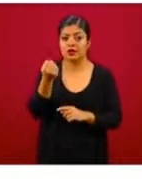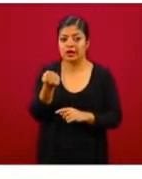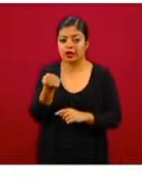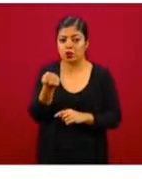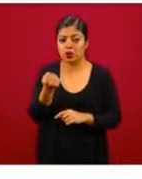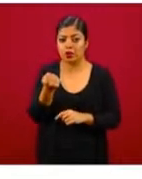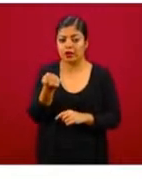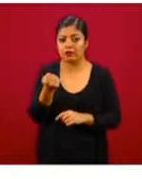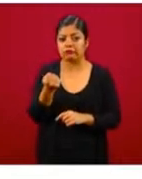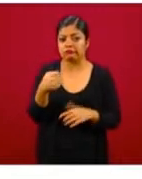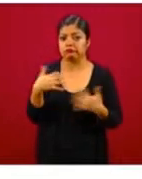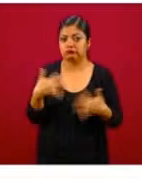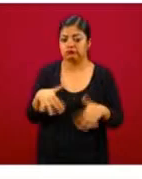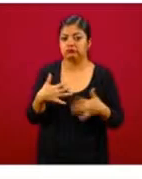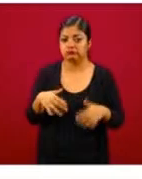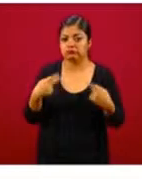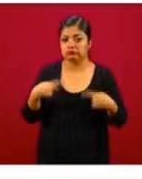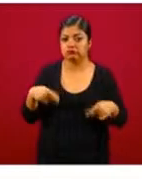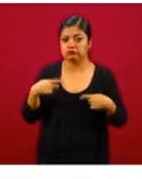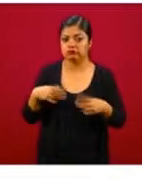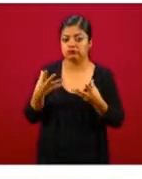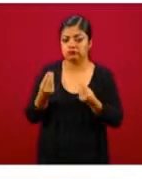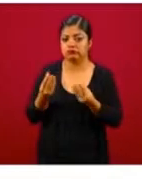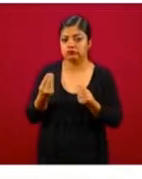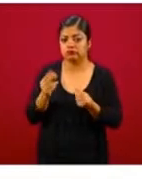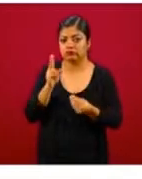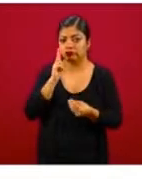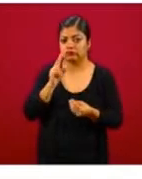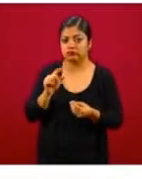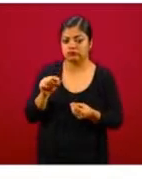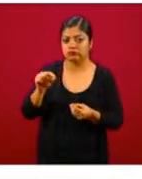of age. We can even see that